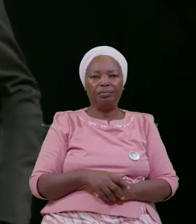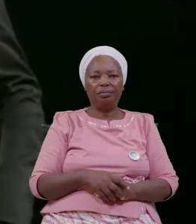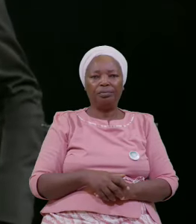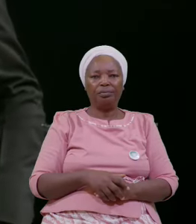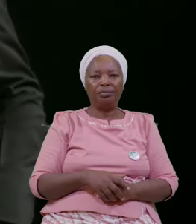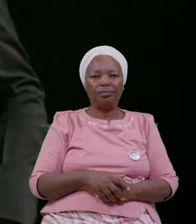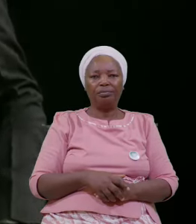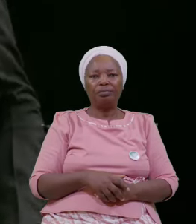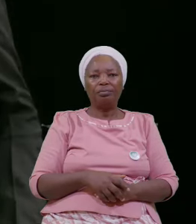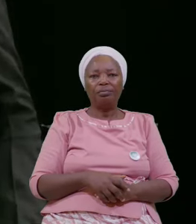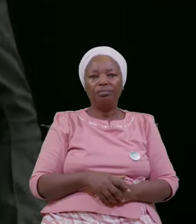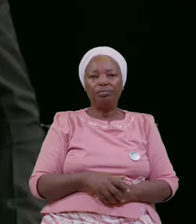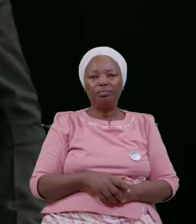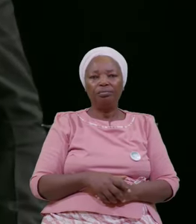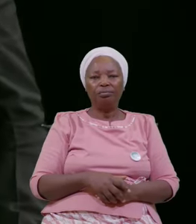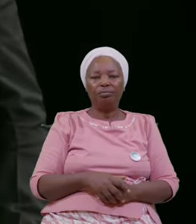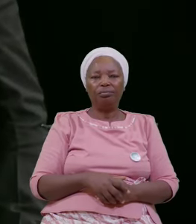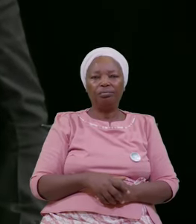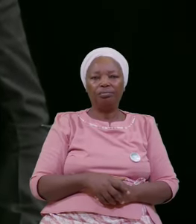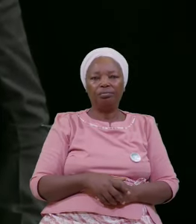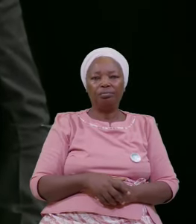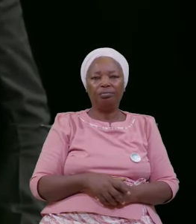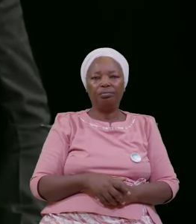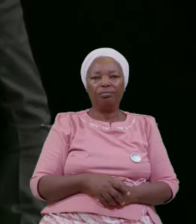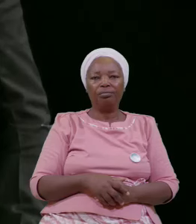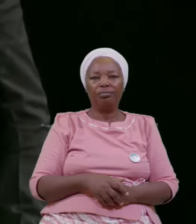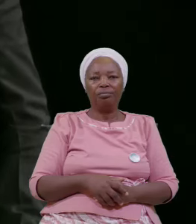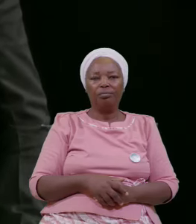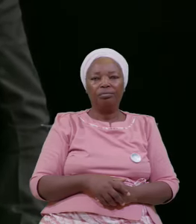To indicate that you are true.